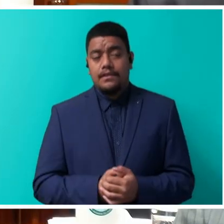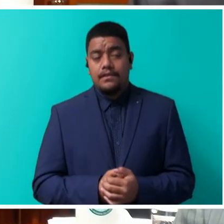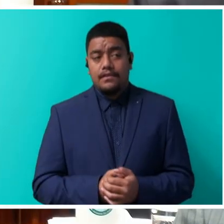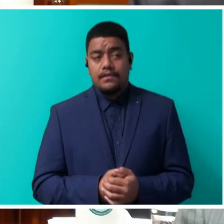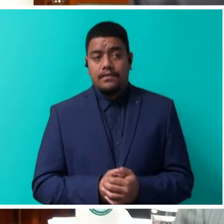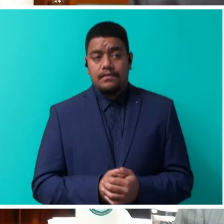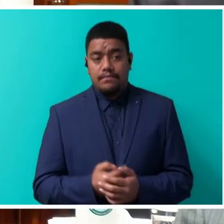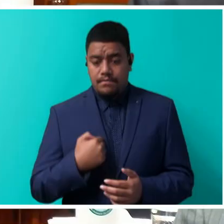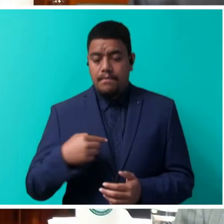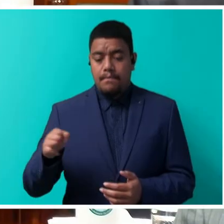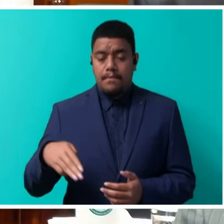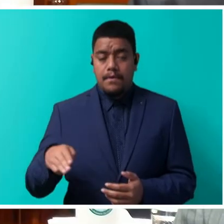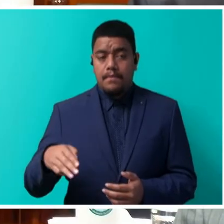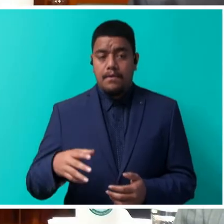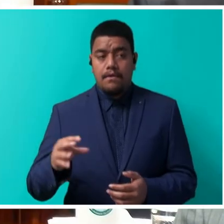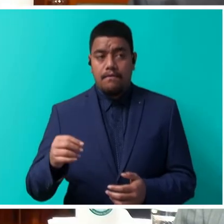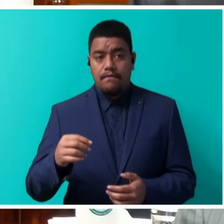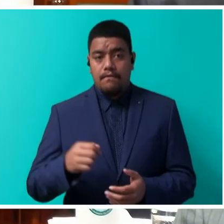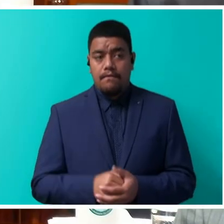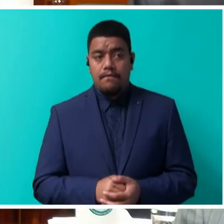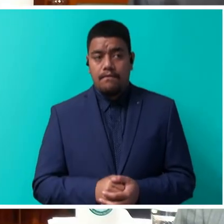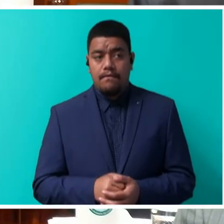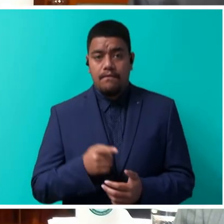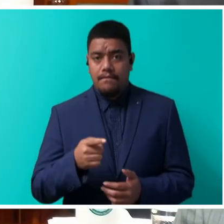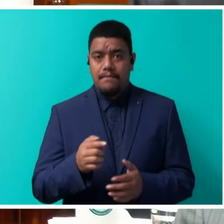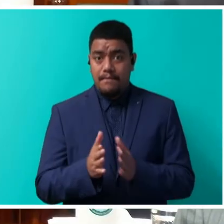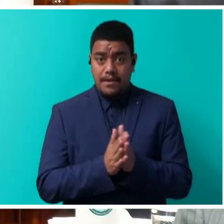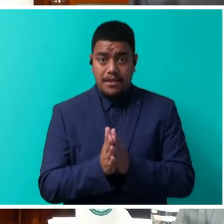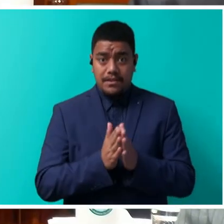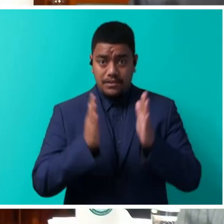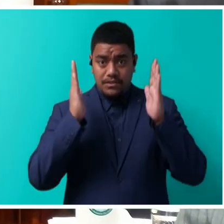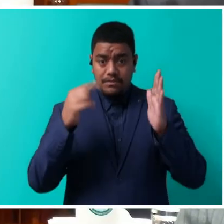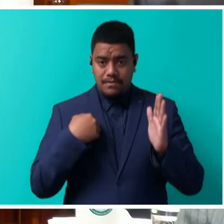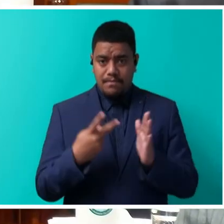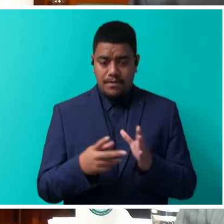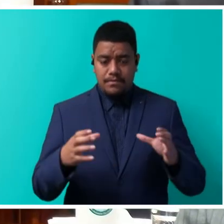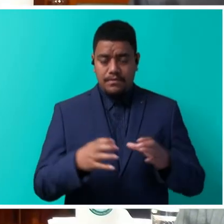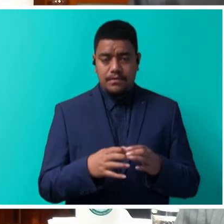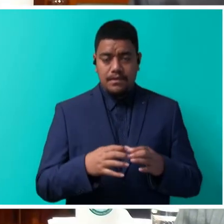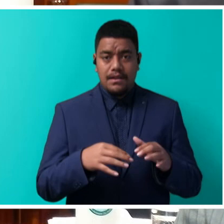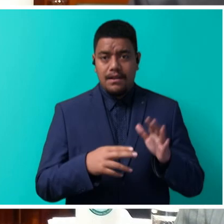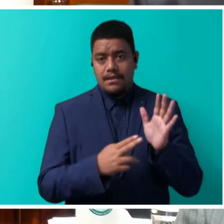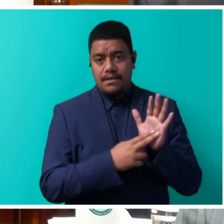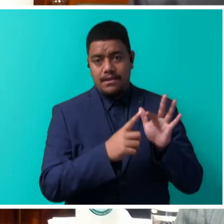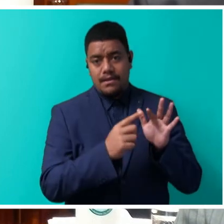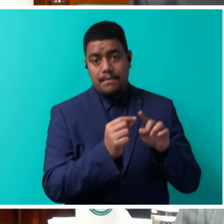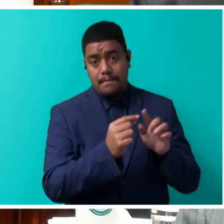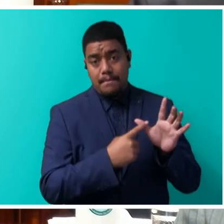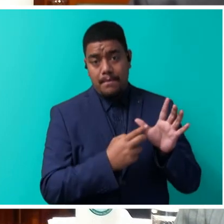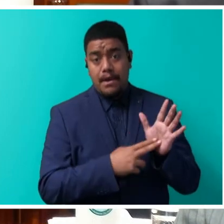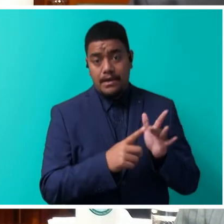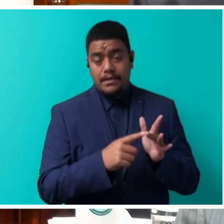as a member of the Ministerial Methodist Church, or formerly called Nepani, I would like